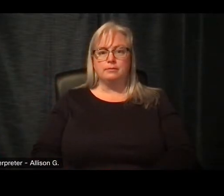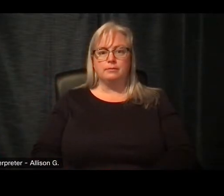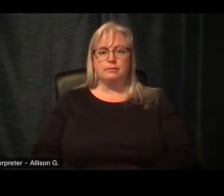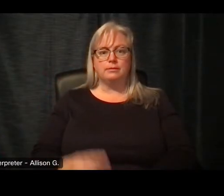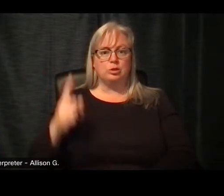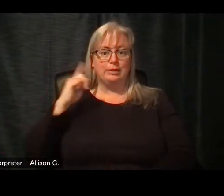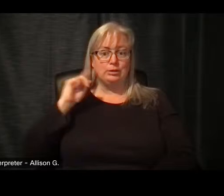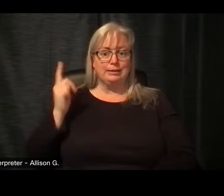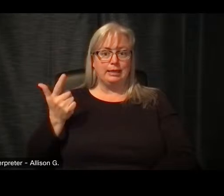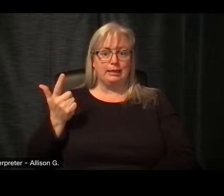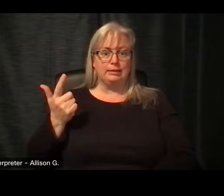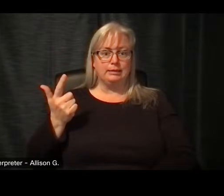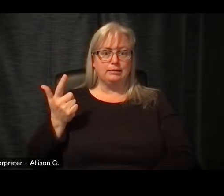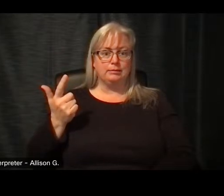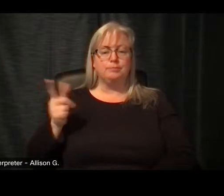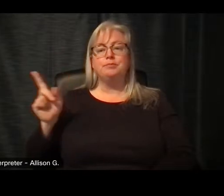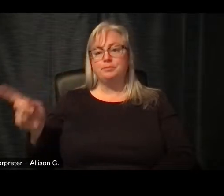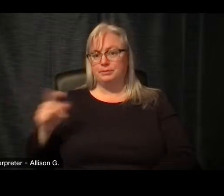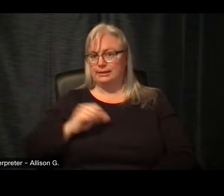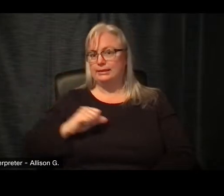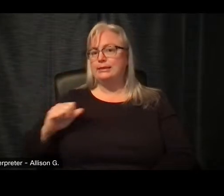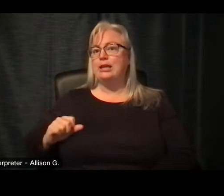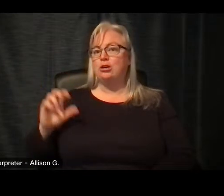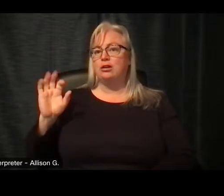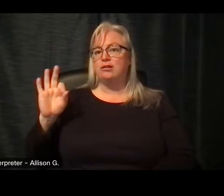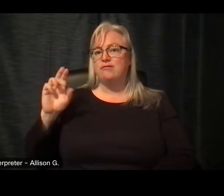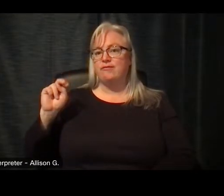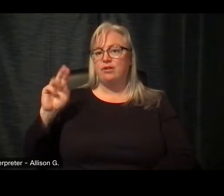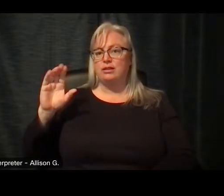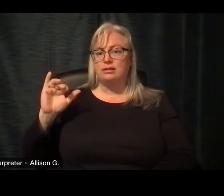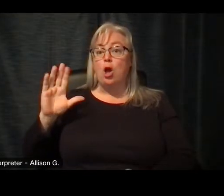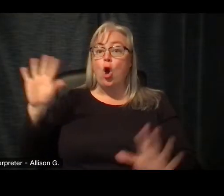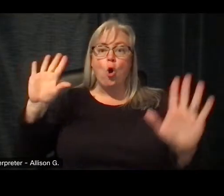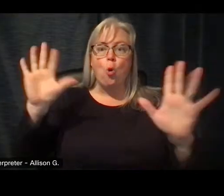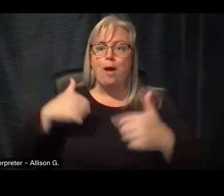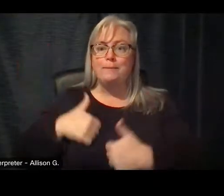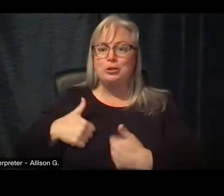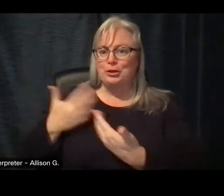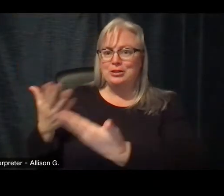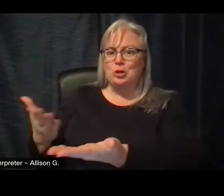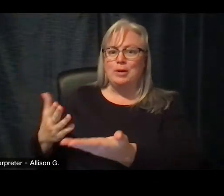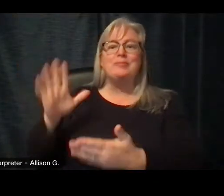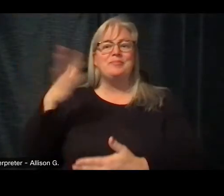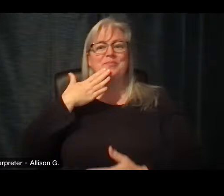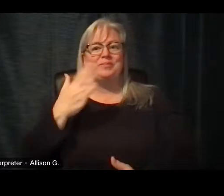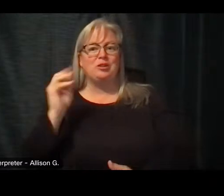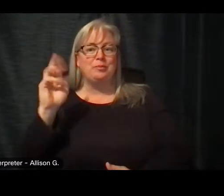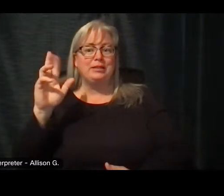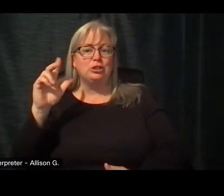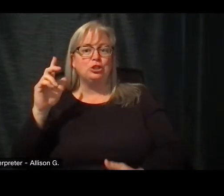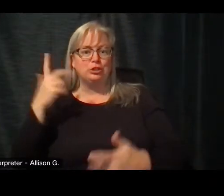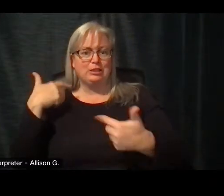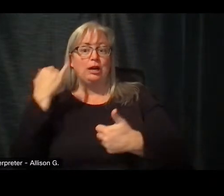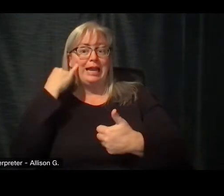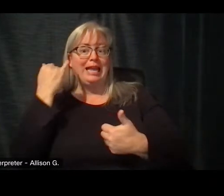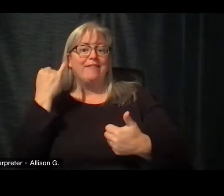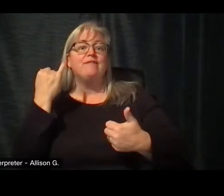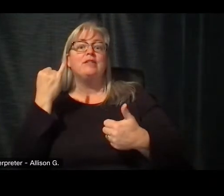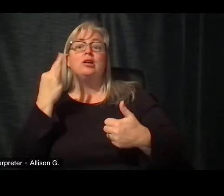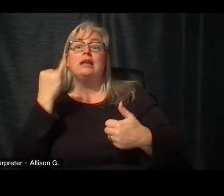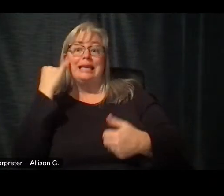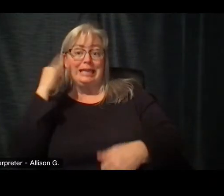Do I have a second? Seconded by Senator, oh, I'm sorry, go ahead. Thank you, Mr. Chair. I would second that if we